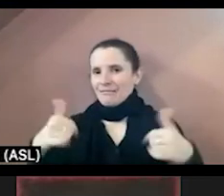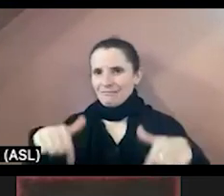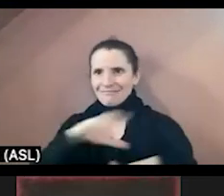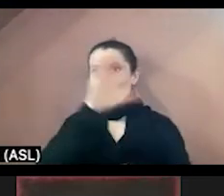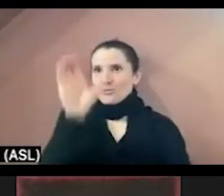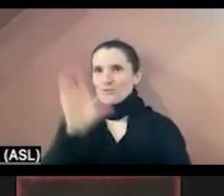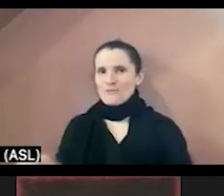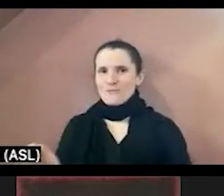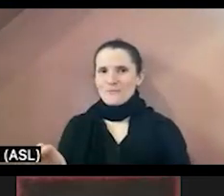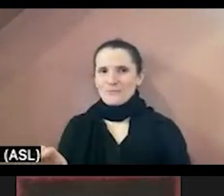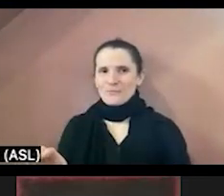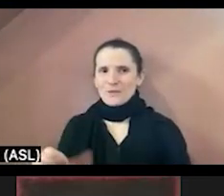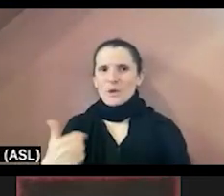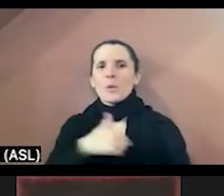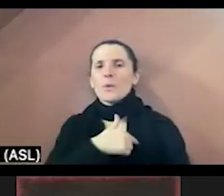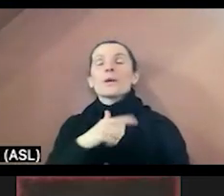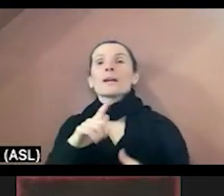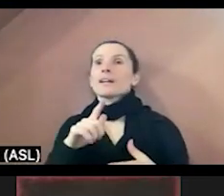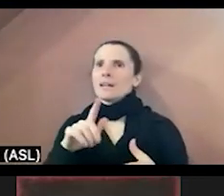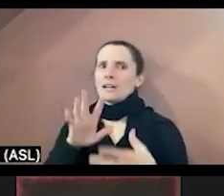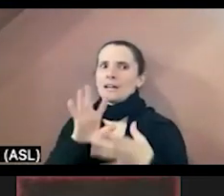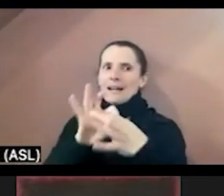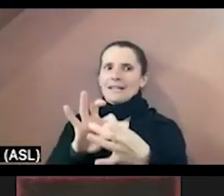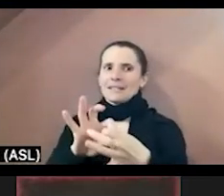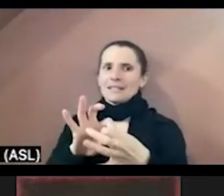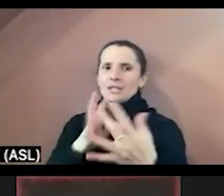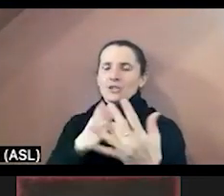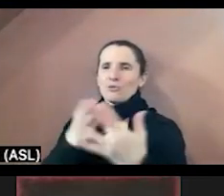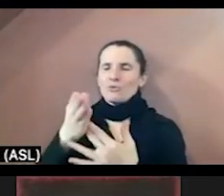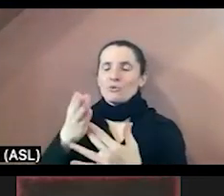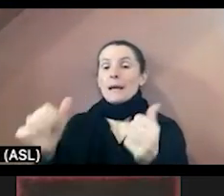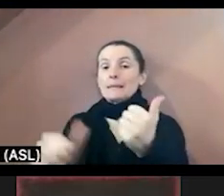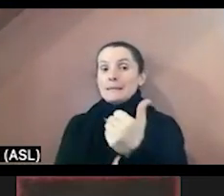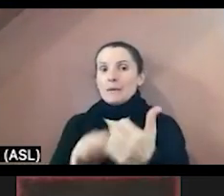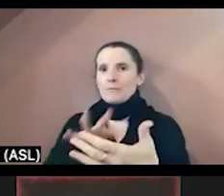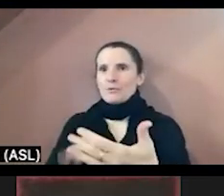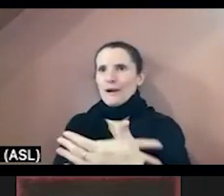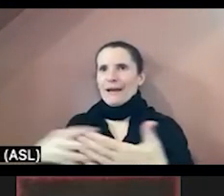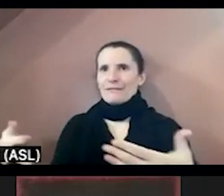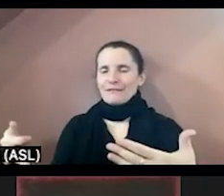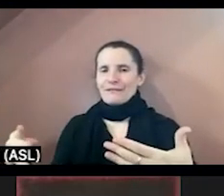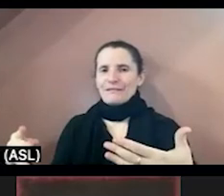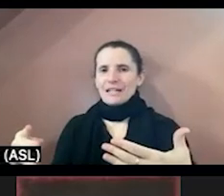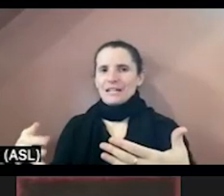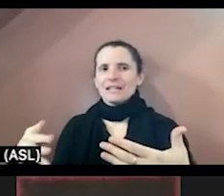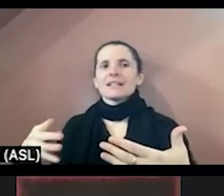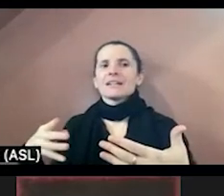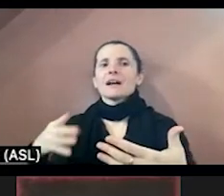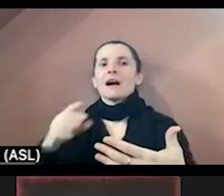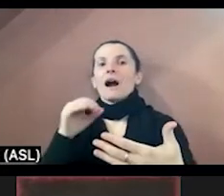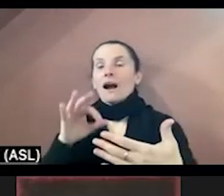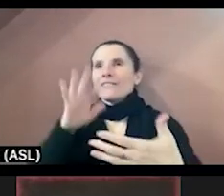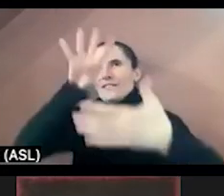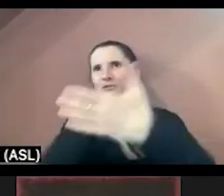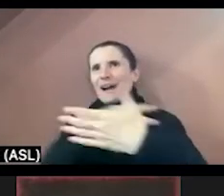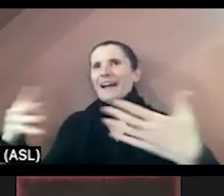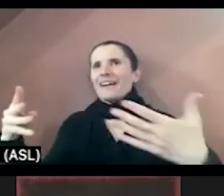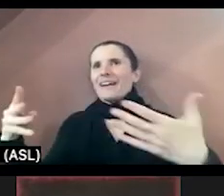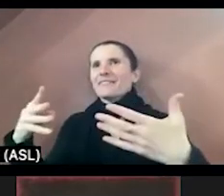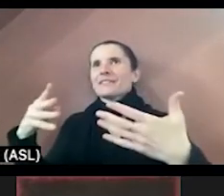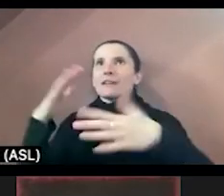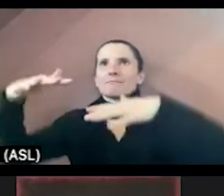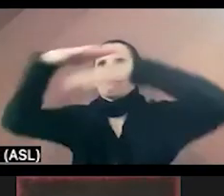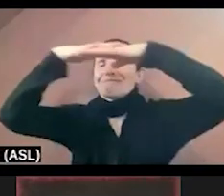tree, which is a particular subgraph of the complete graph that connects the whole of us. And